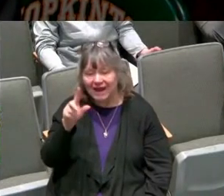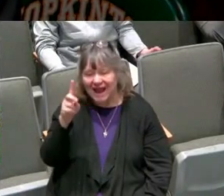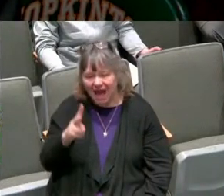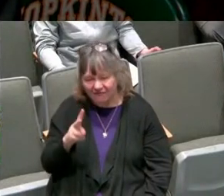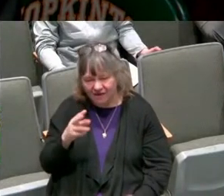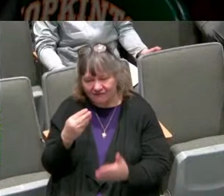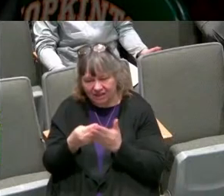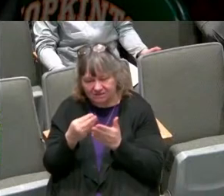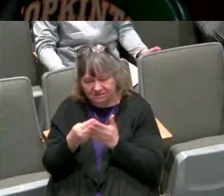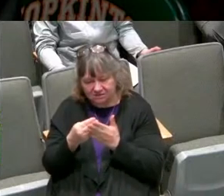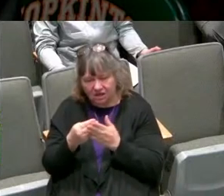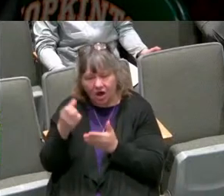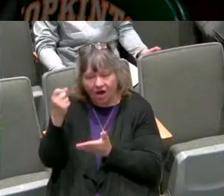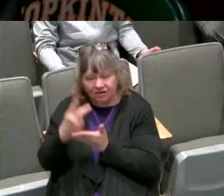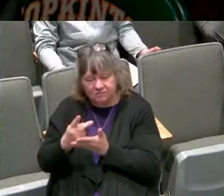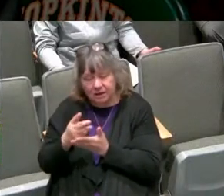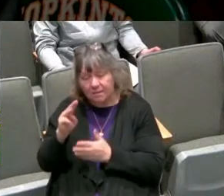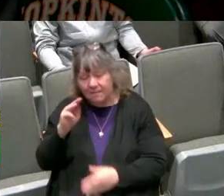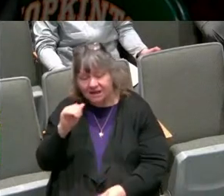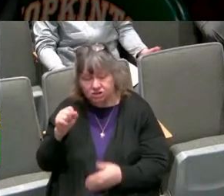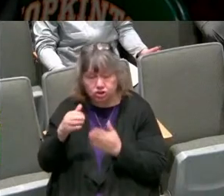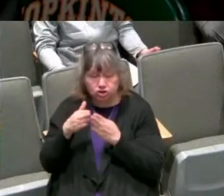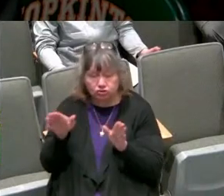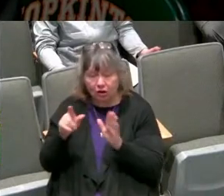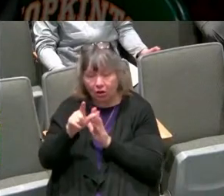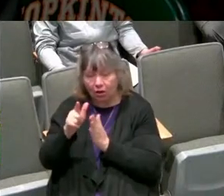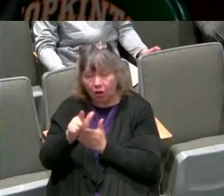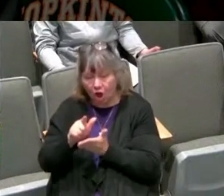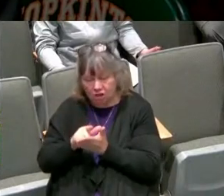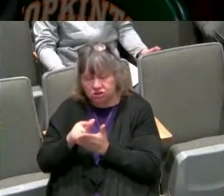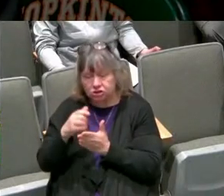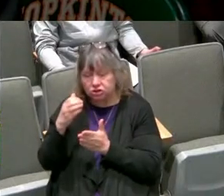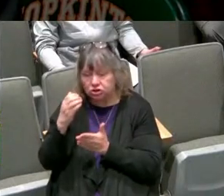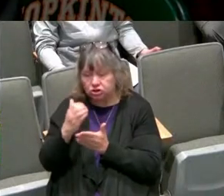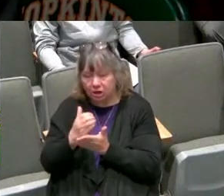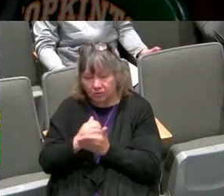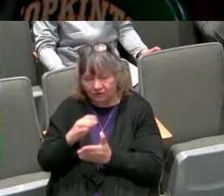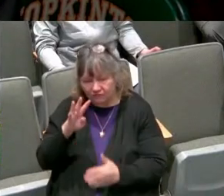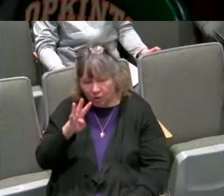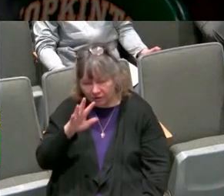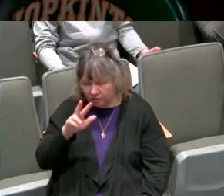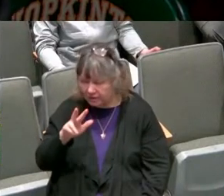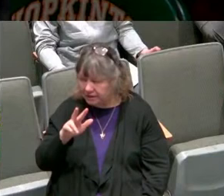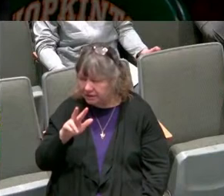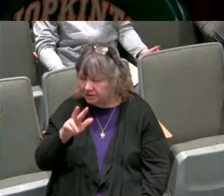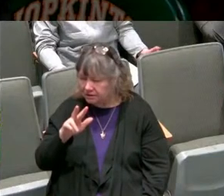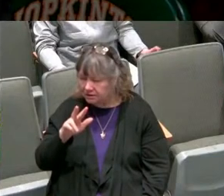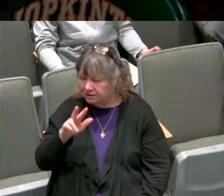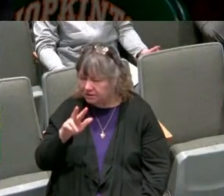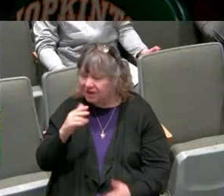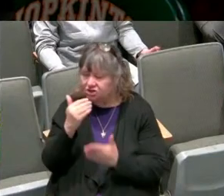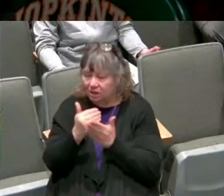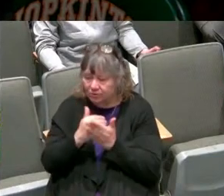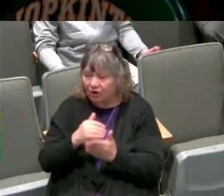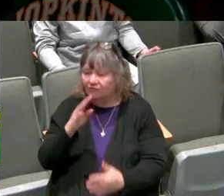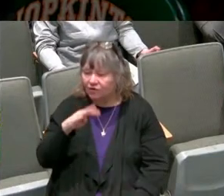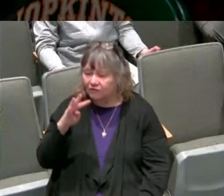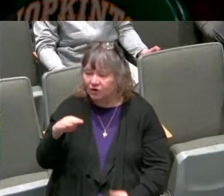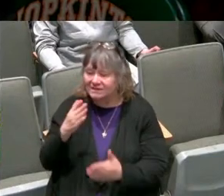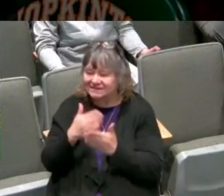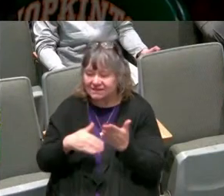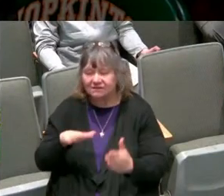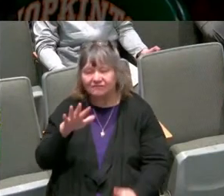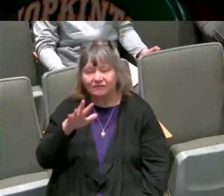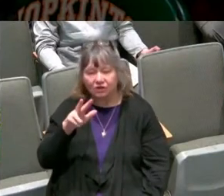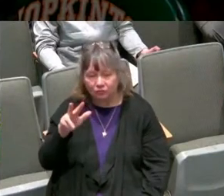they are authorized by Massachusetts general laws chapter chapter 44 section 53 e and a half the authorizing statute